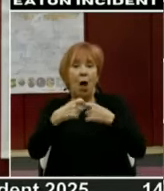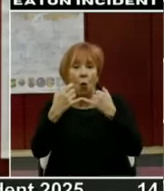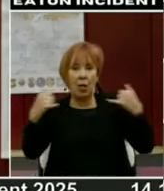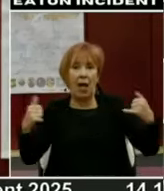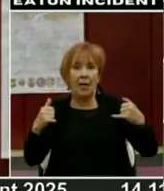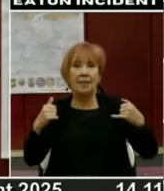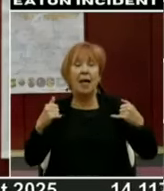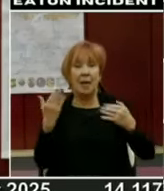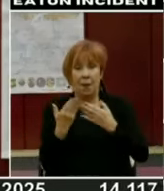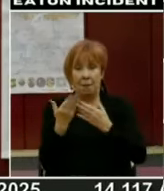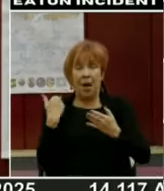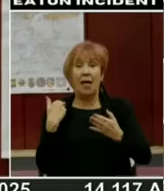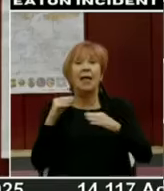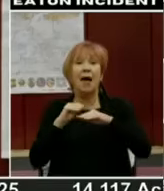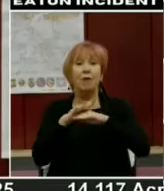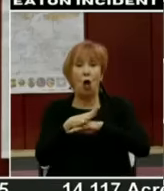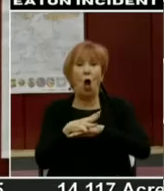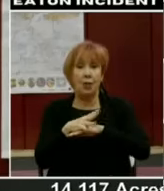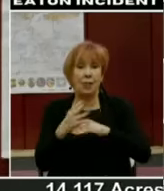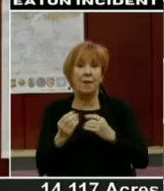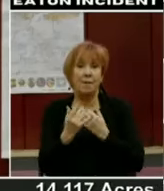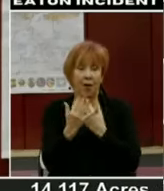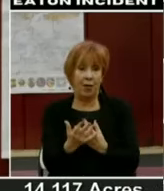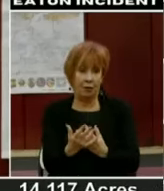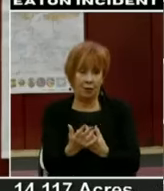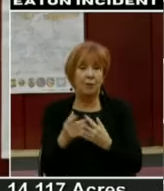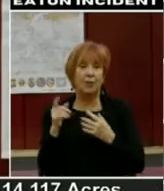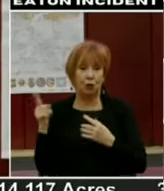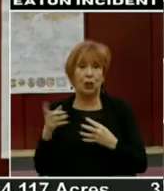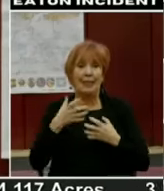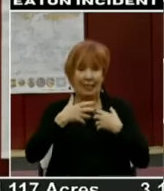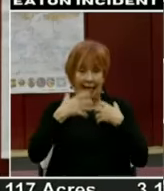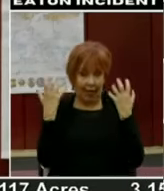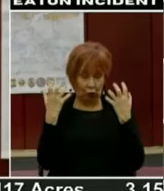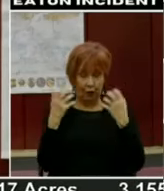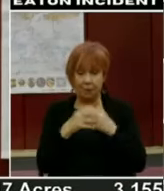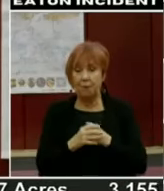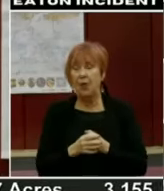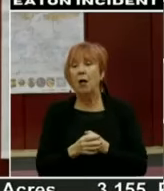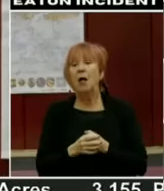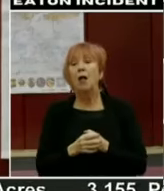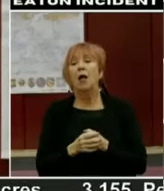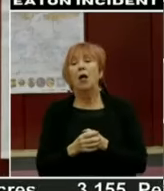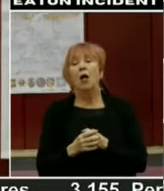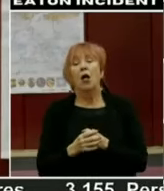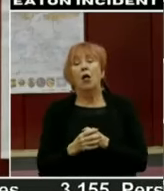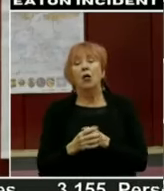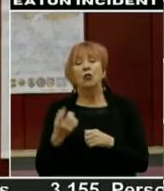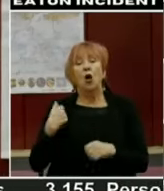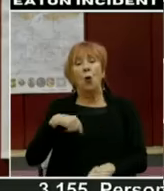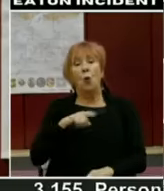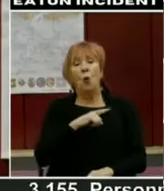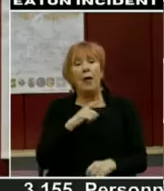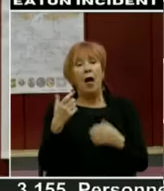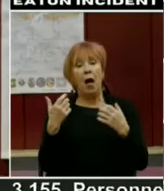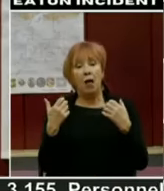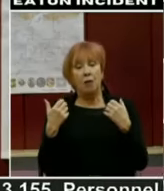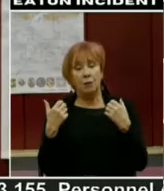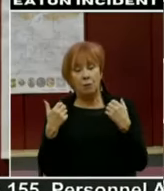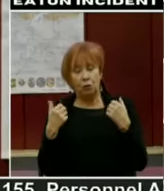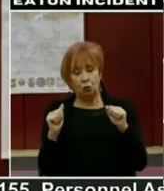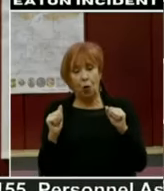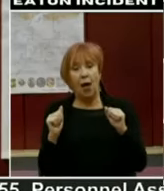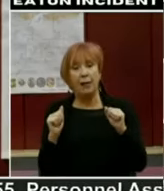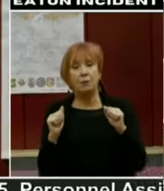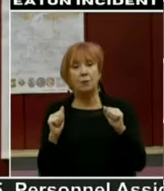to face some very dangerous winds that are upcoming, at least through the Wednesday into Thursday morning period in particular. That does mean